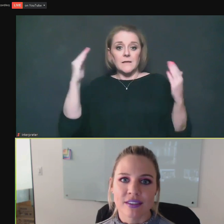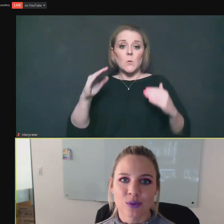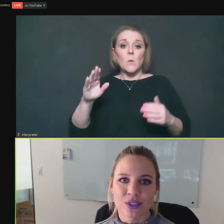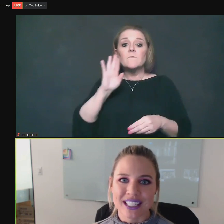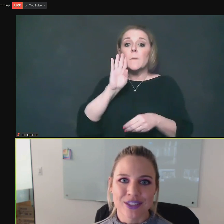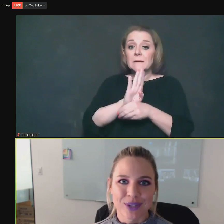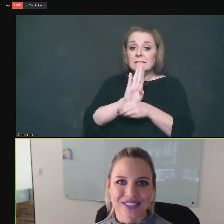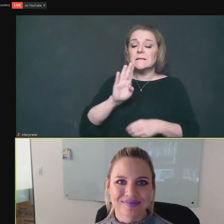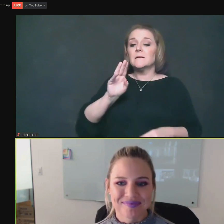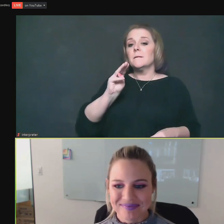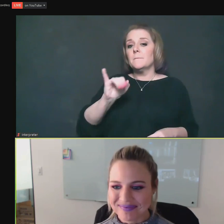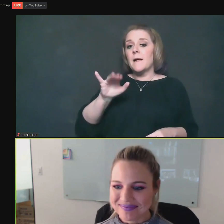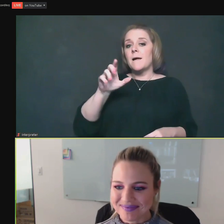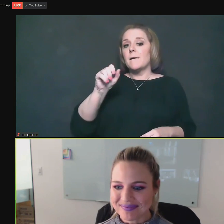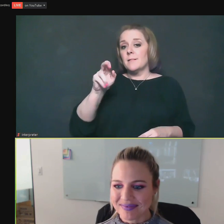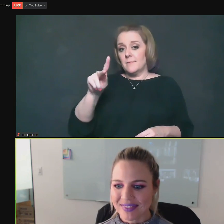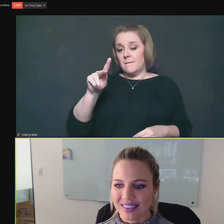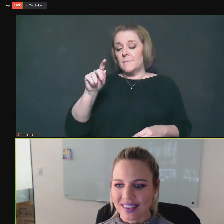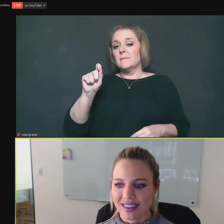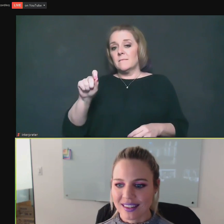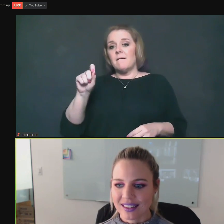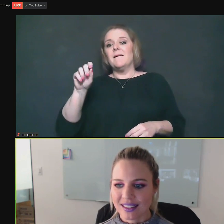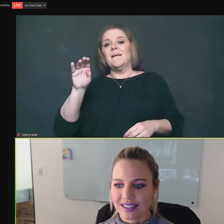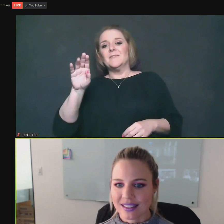mylubbock.us/LubbockSafe. We'll see you tomorrow.